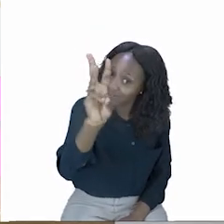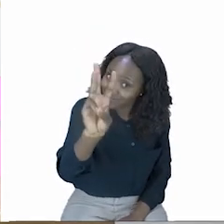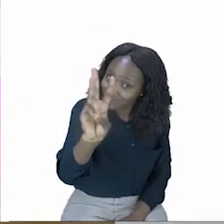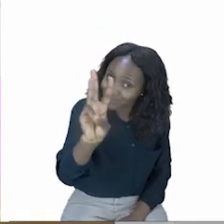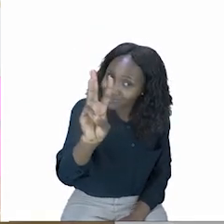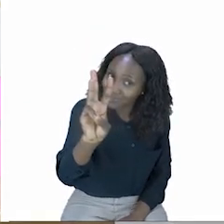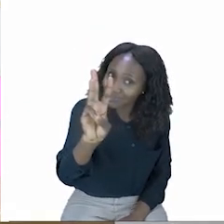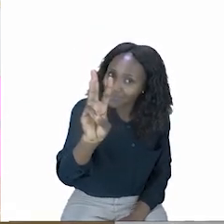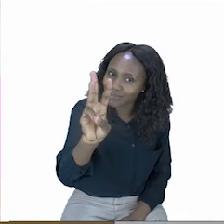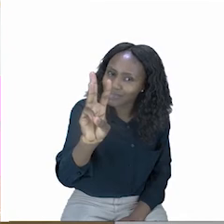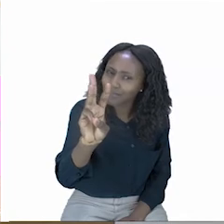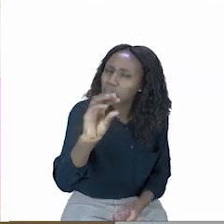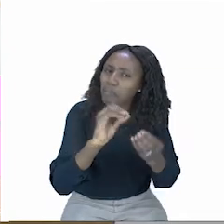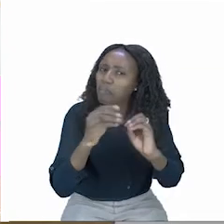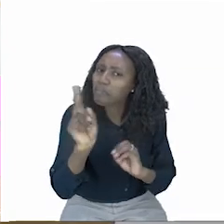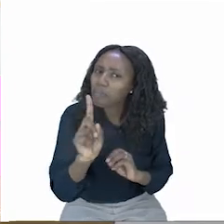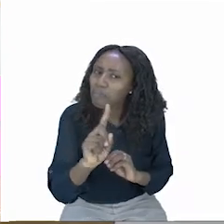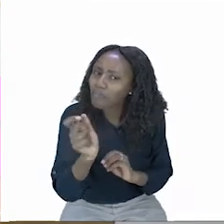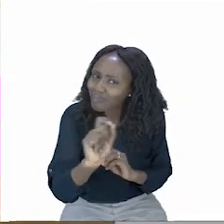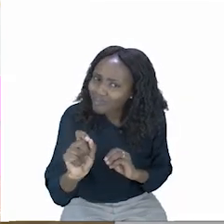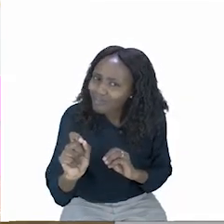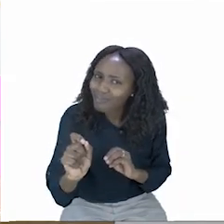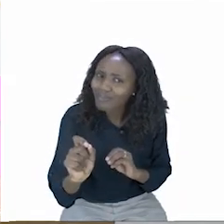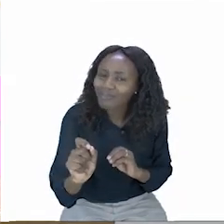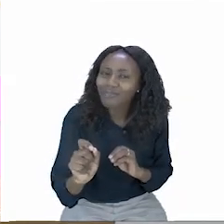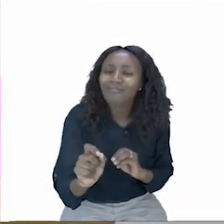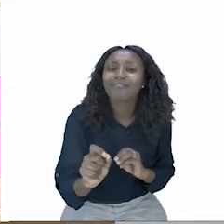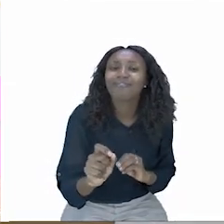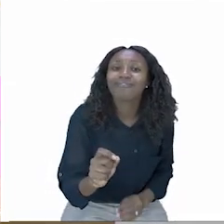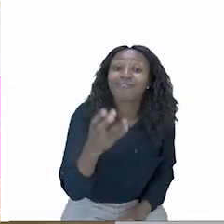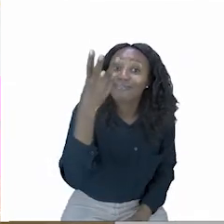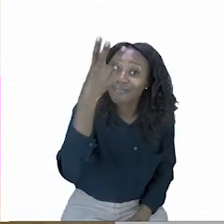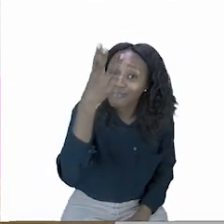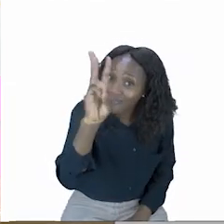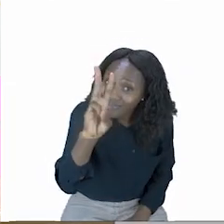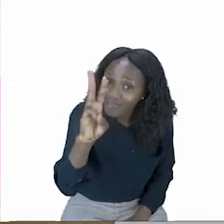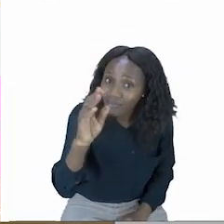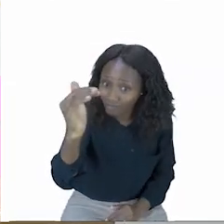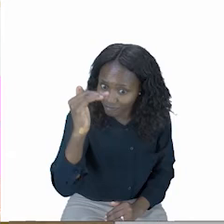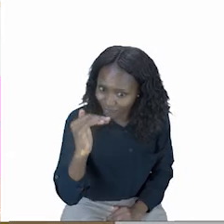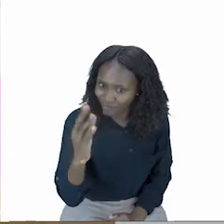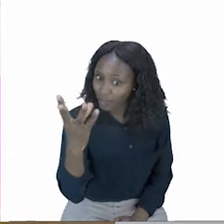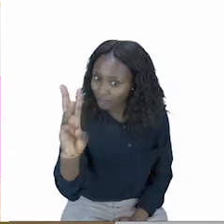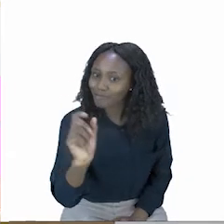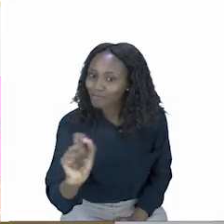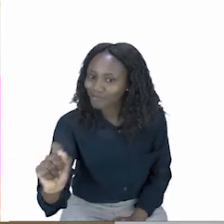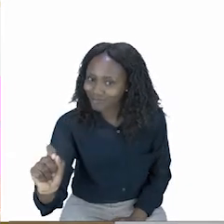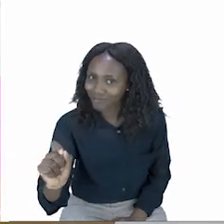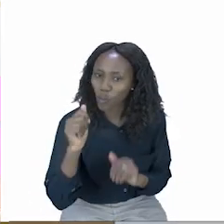6. So which number are we writing? We are writing the number 6. Well done.